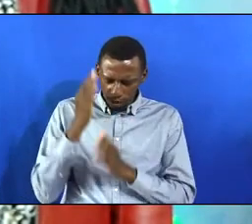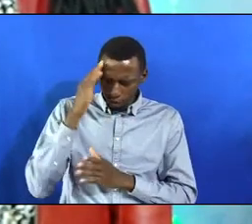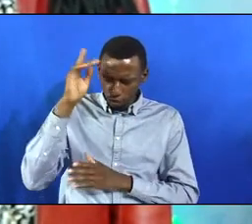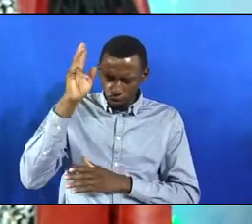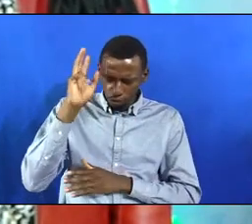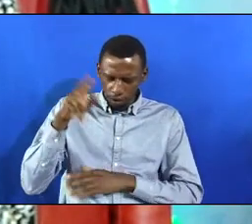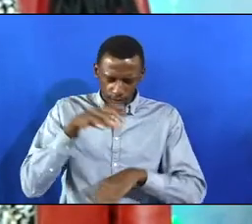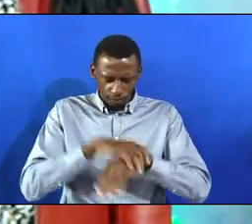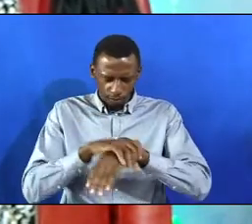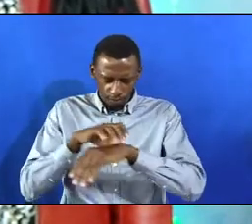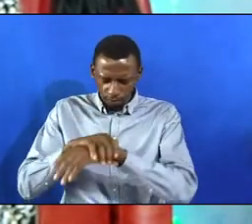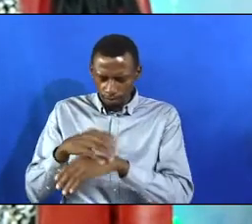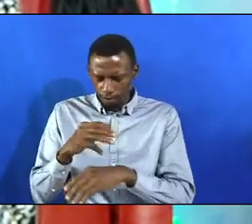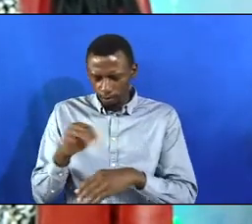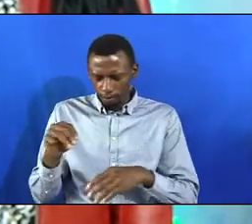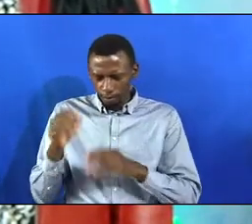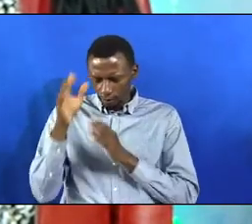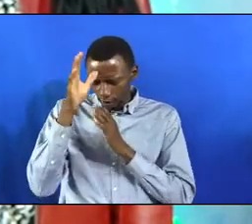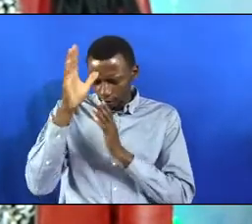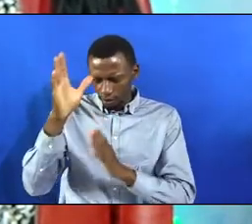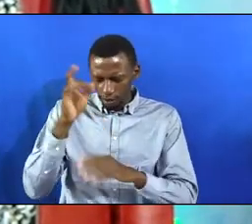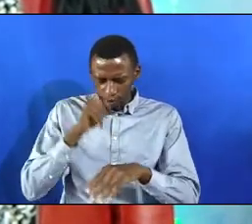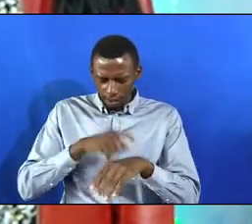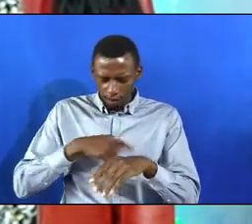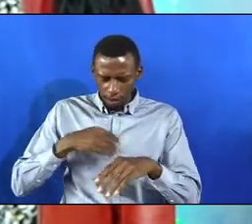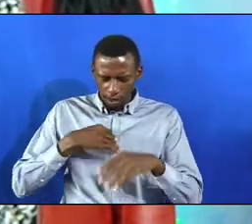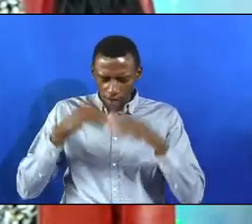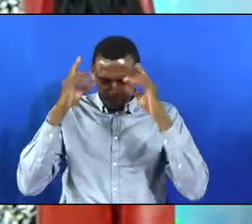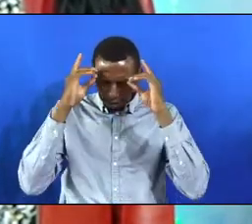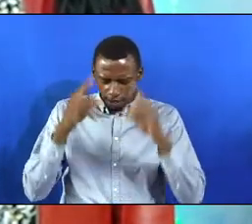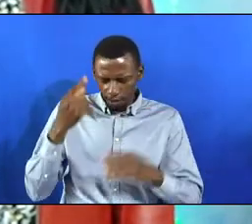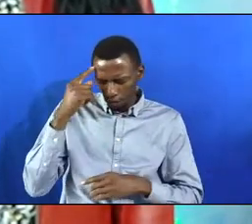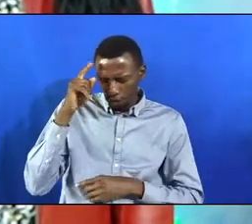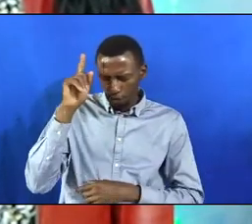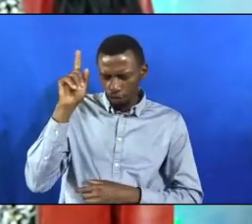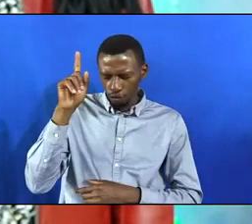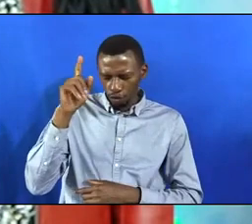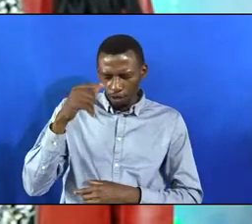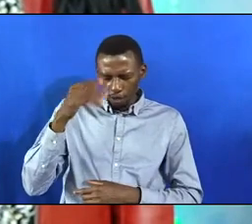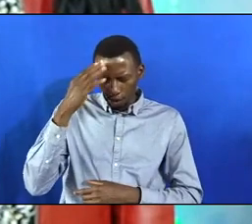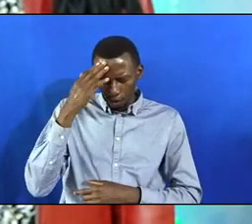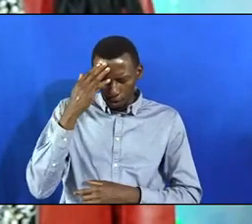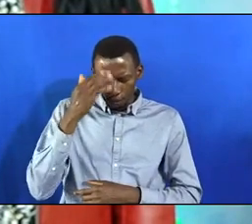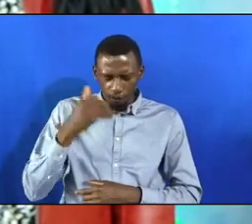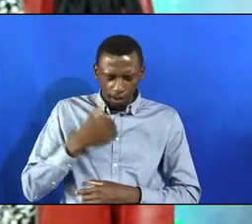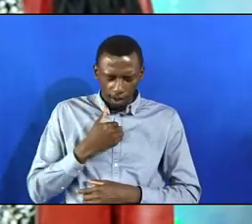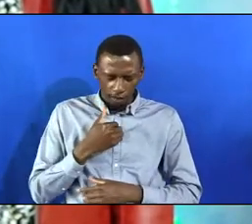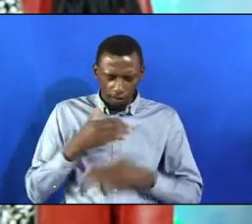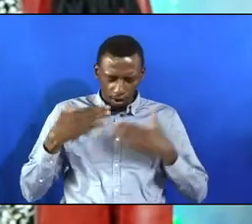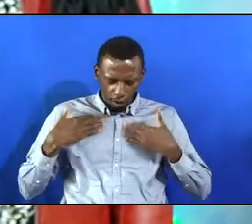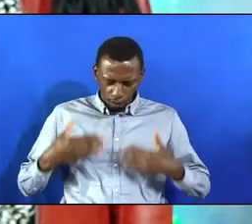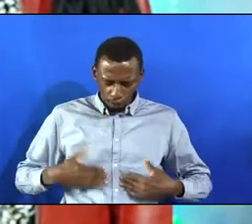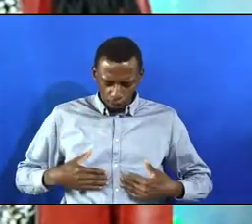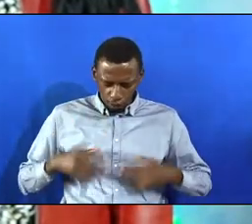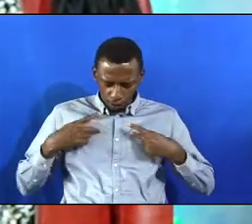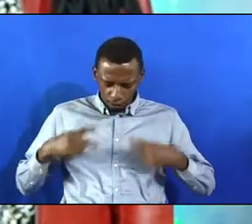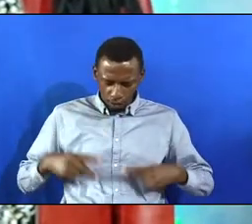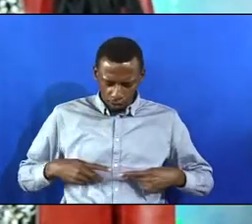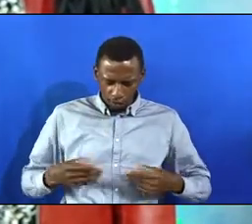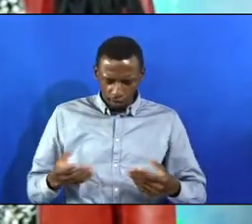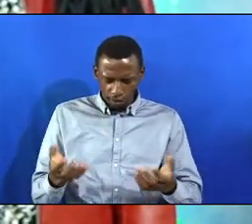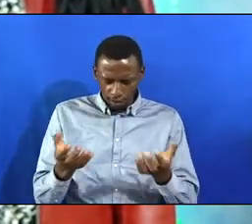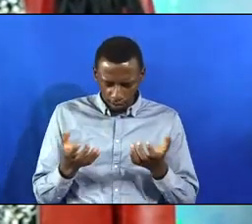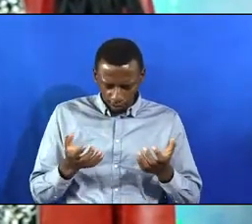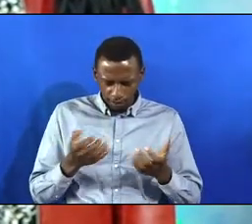Father, as we have now decided for you, I know we also have our physical needs. Meet us at the point of our needs,